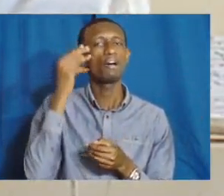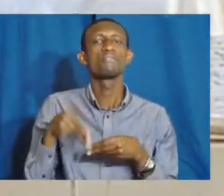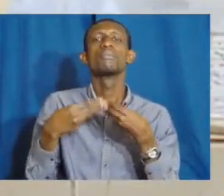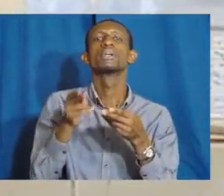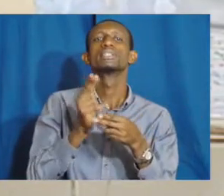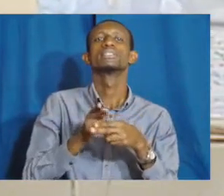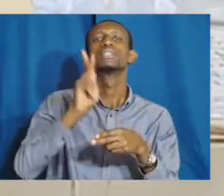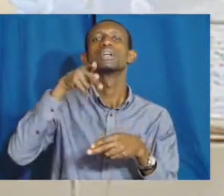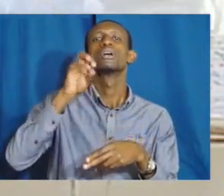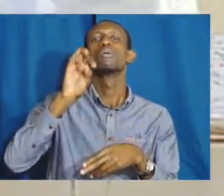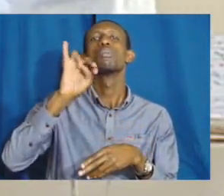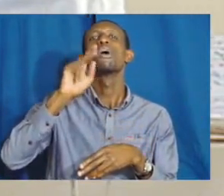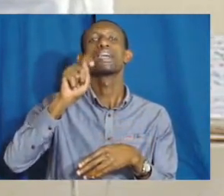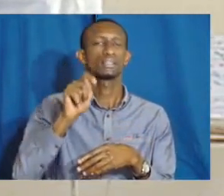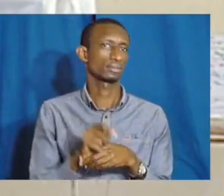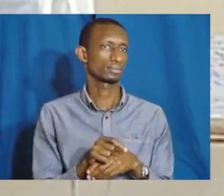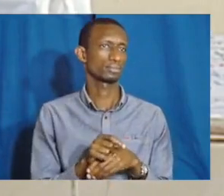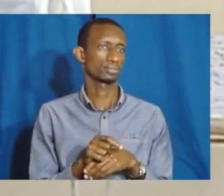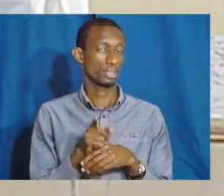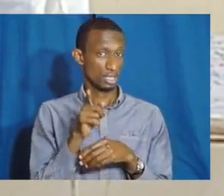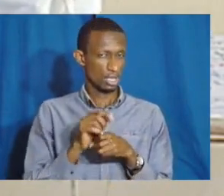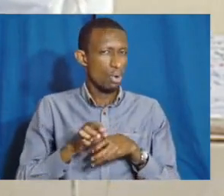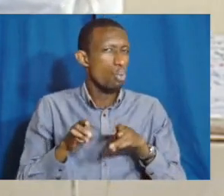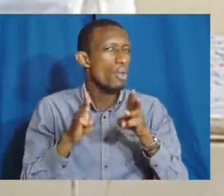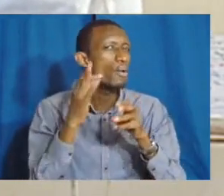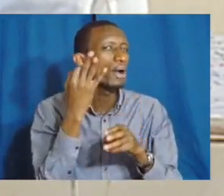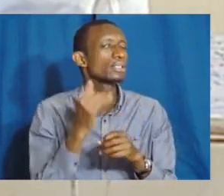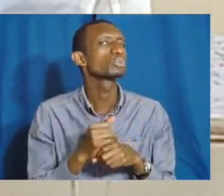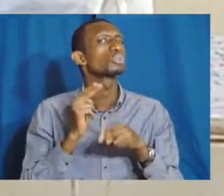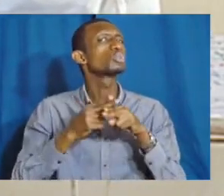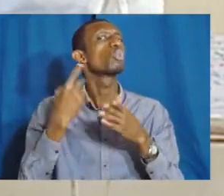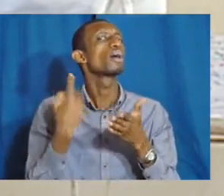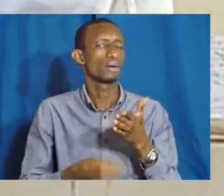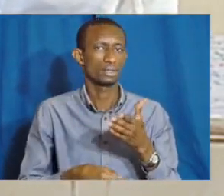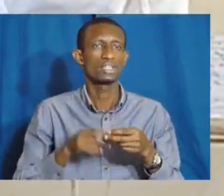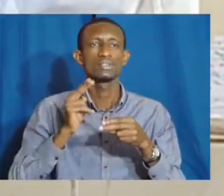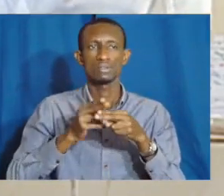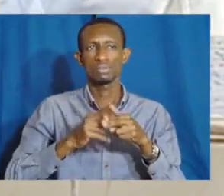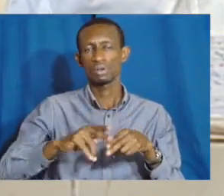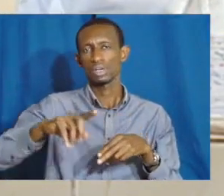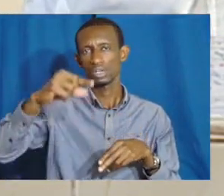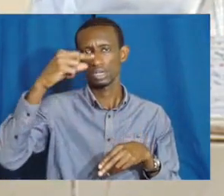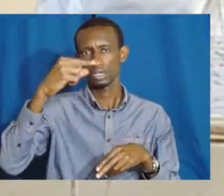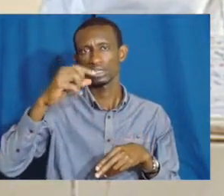The third form is actually called the general form. The general form.